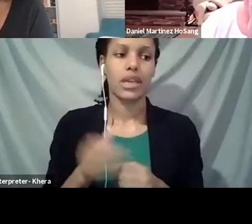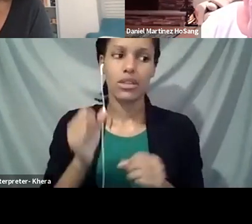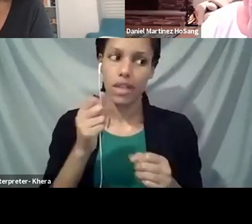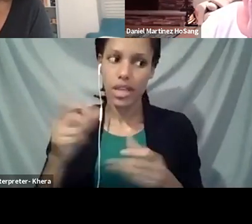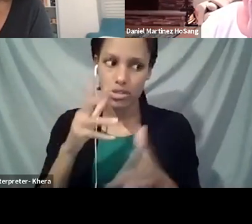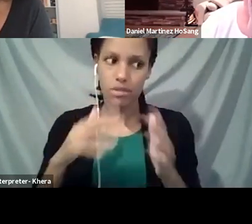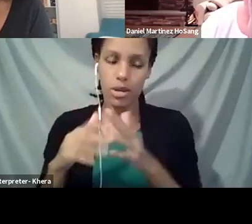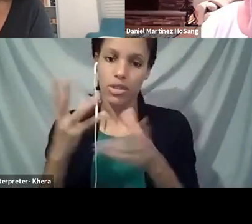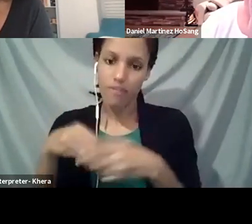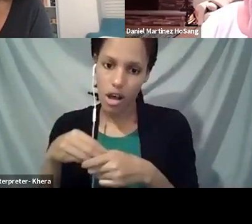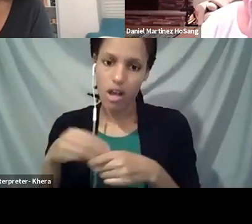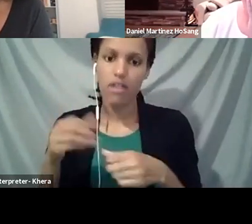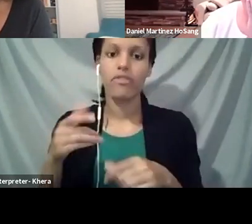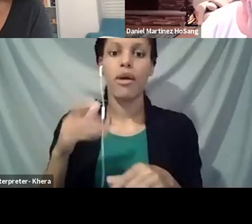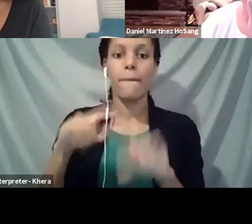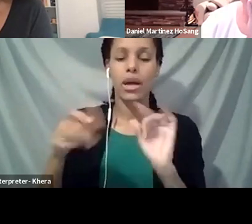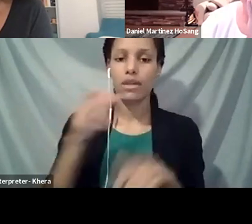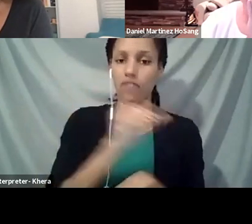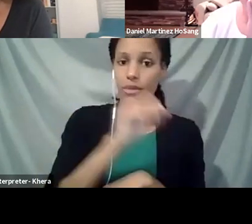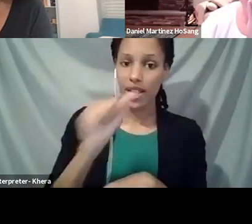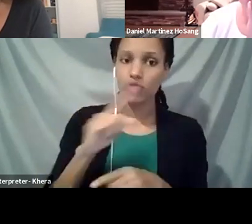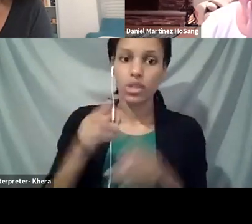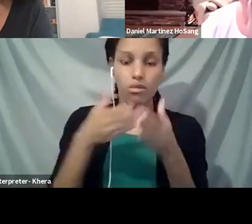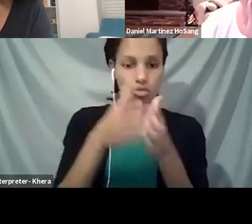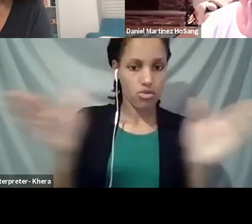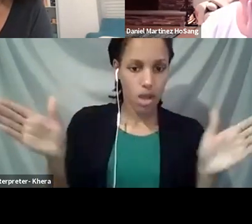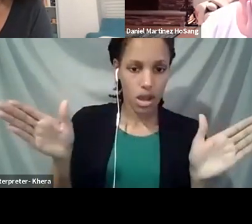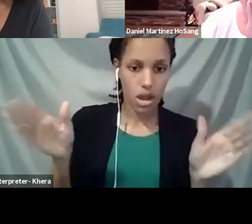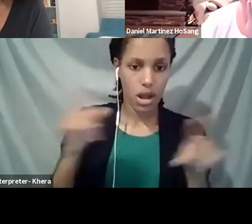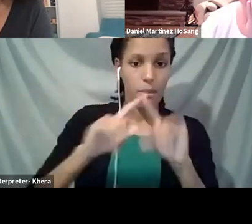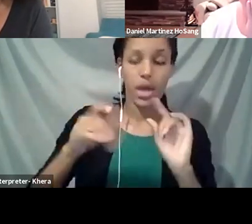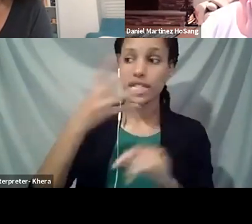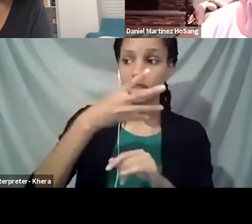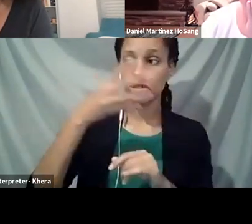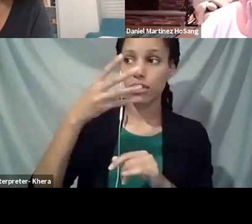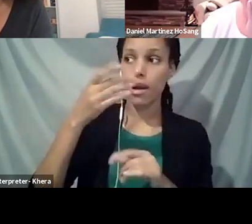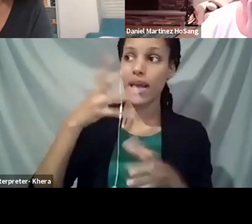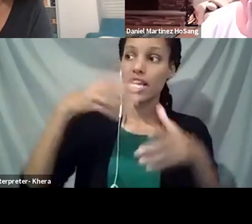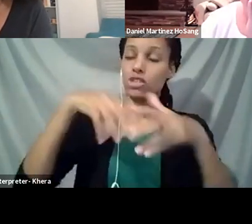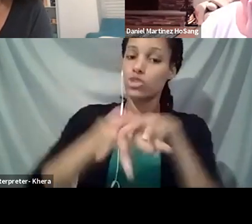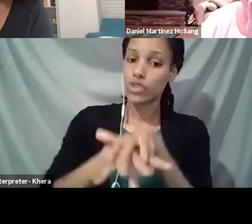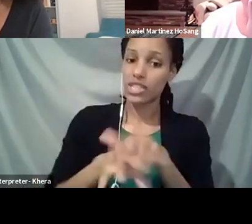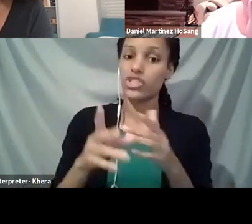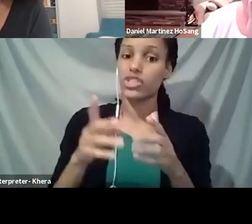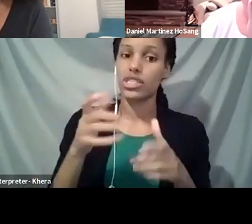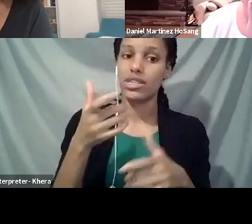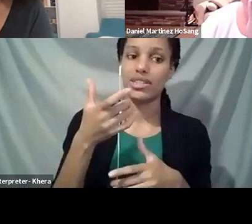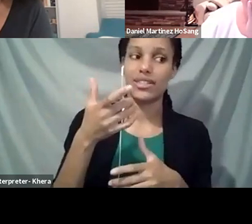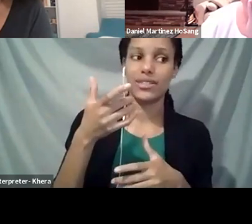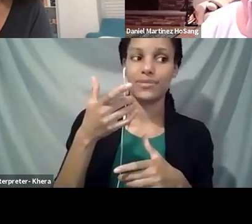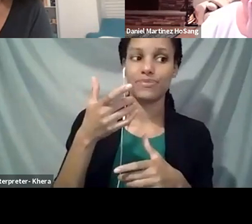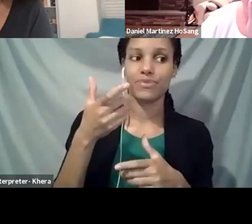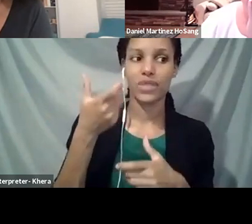for affirmative action is very broad, but that integration activists were not doing a good job of engaging Asian Americans on the